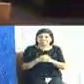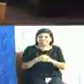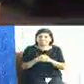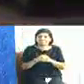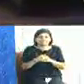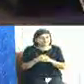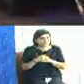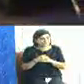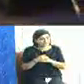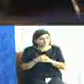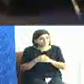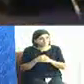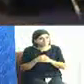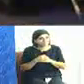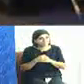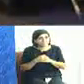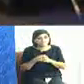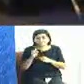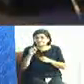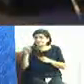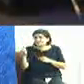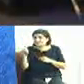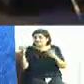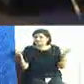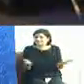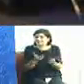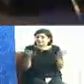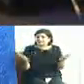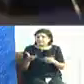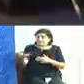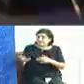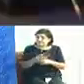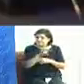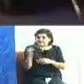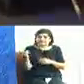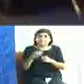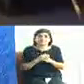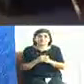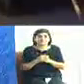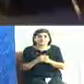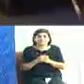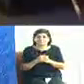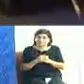I know MCC San Diego is in the house, so welcome you.